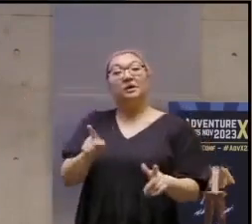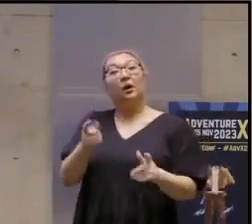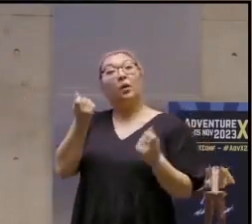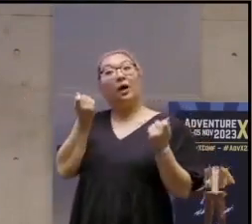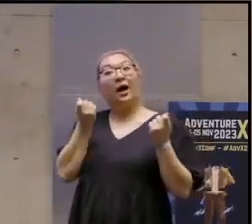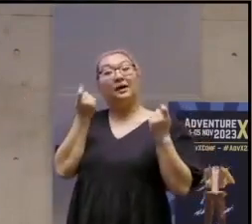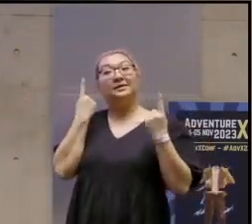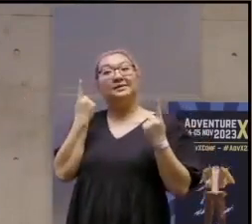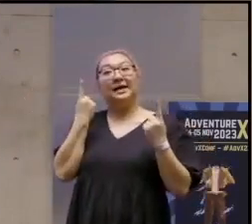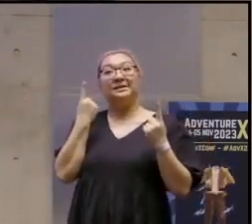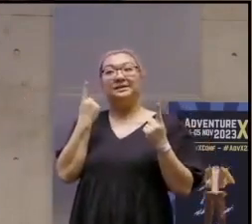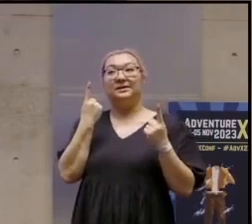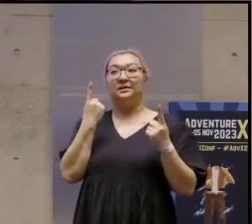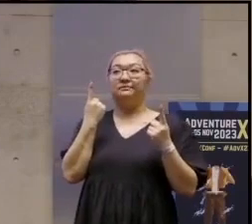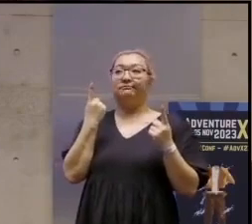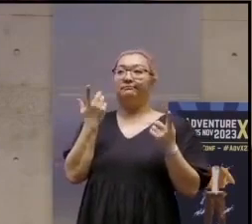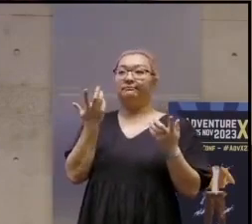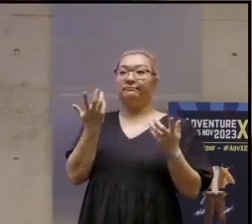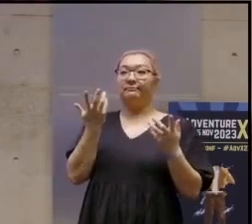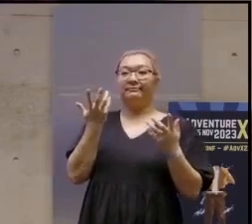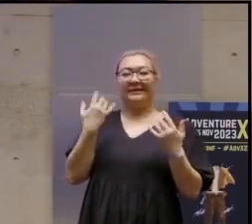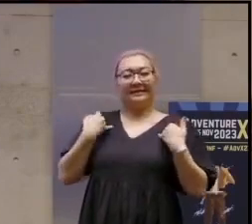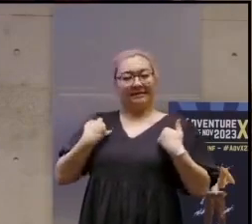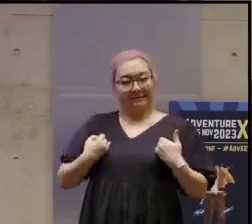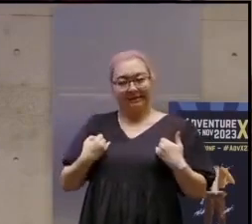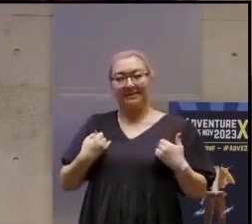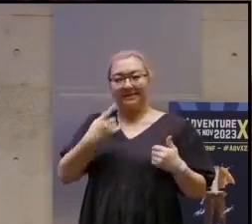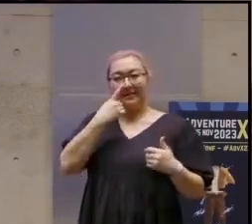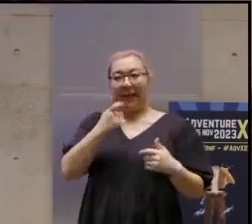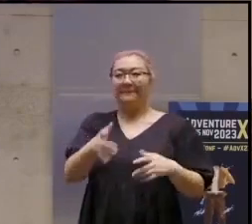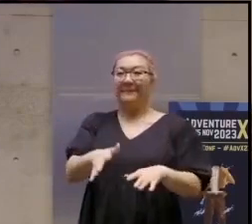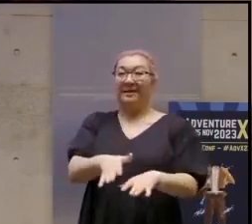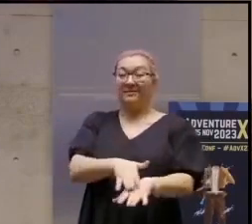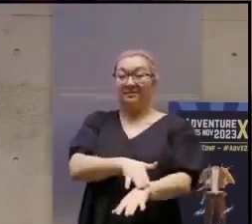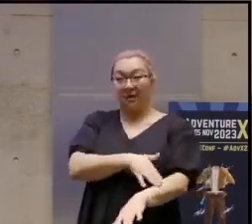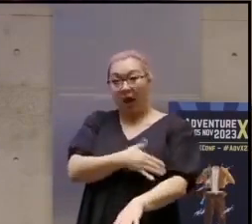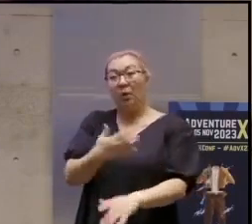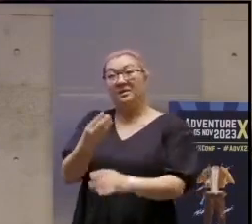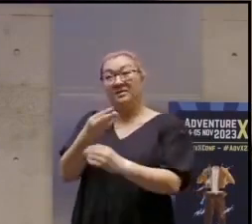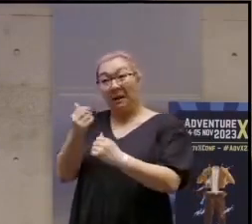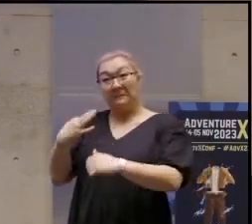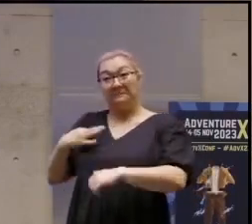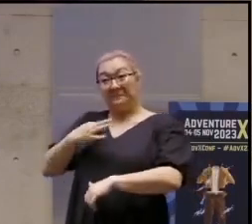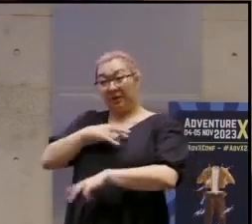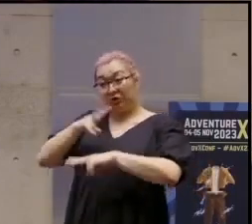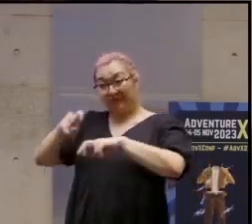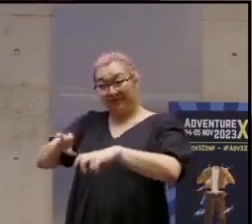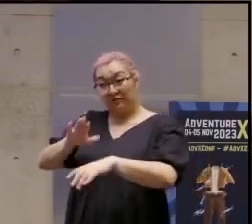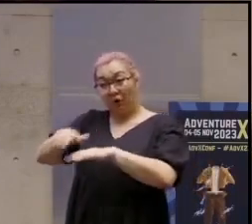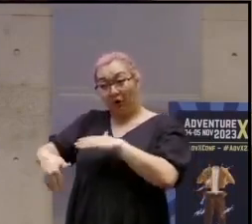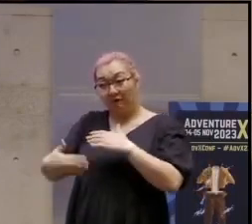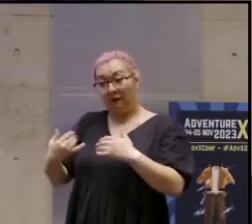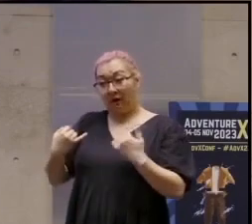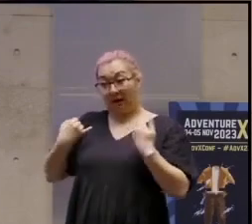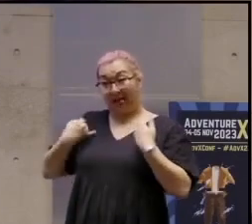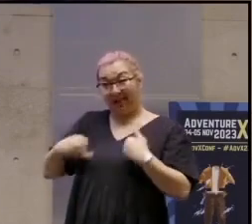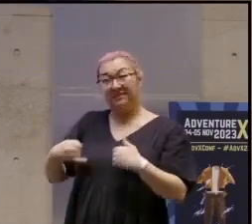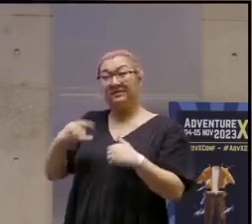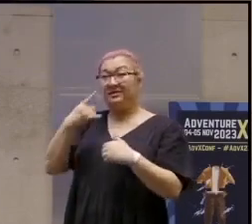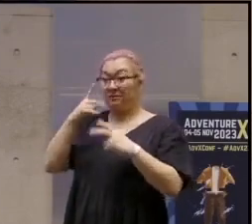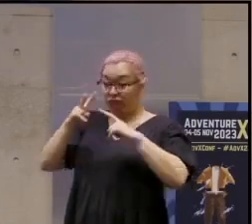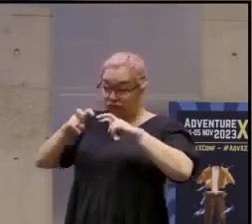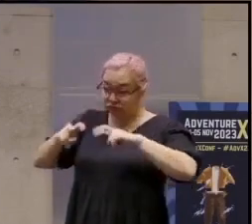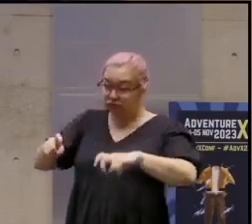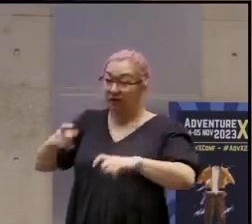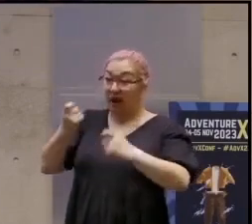of diseases, that tends to be quite slow, sometimes glacially slow. It's more treatment that tends to